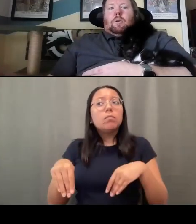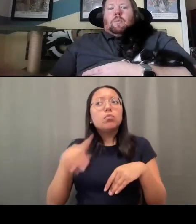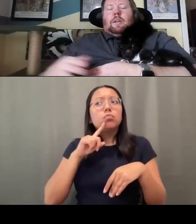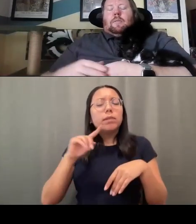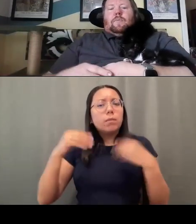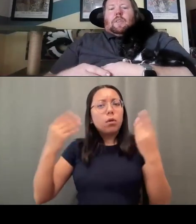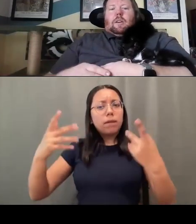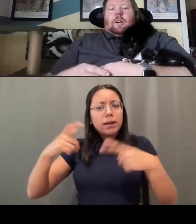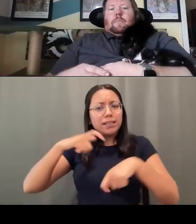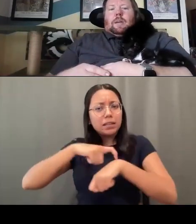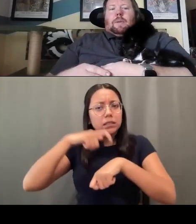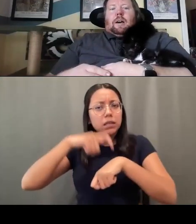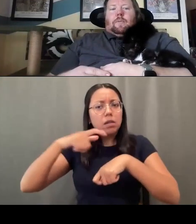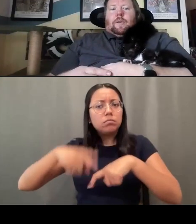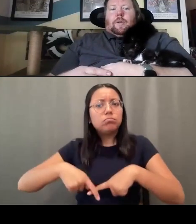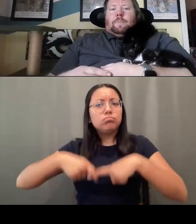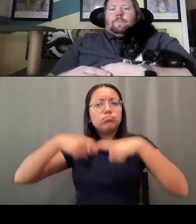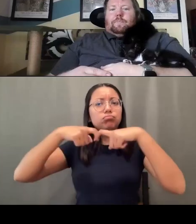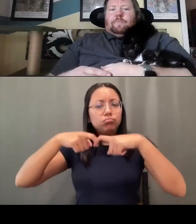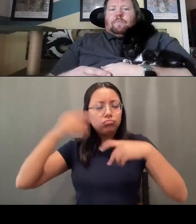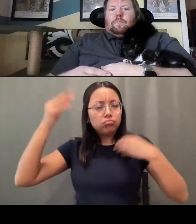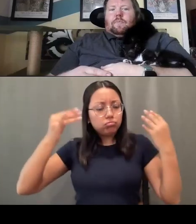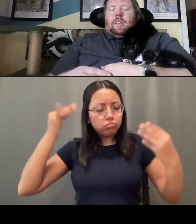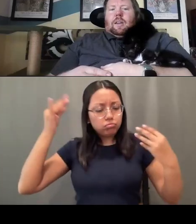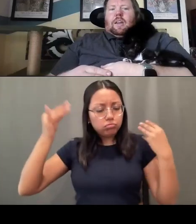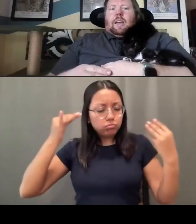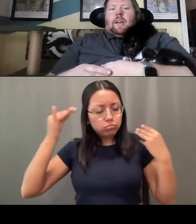deeper, truer one, can be helpful.